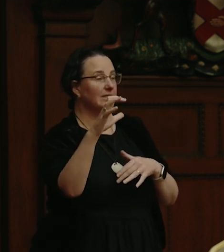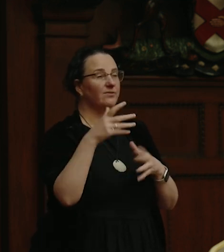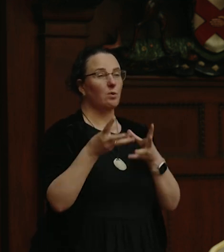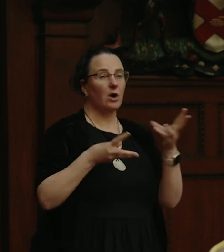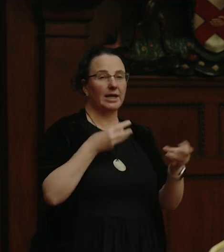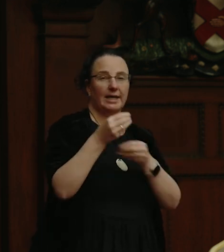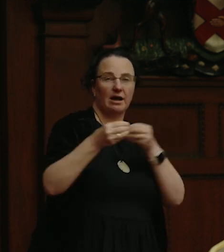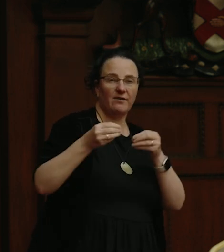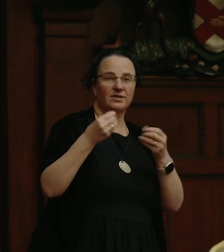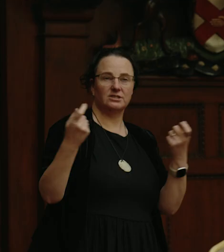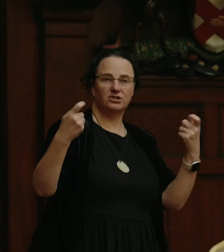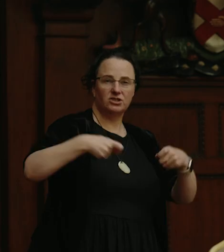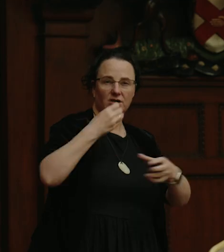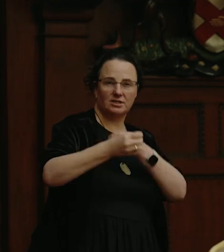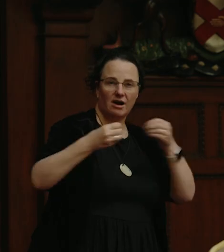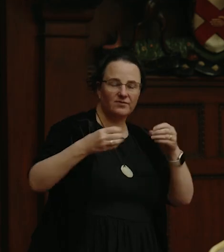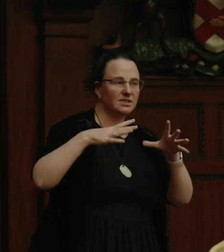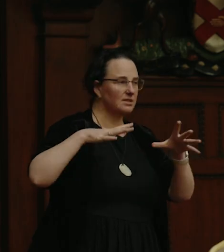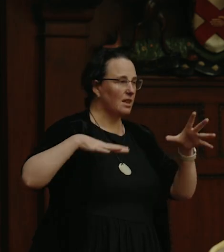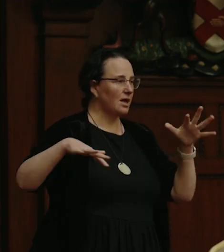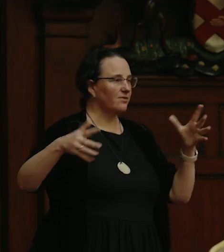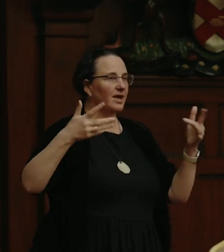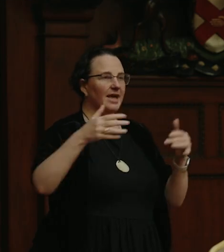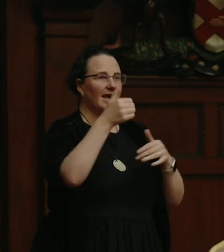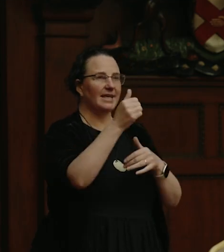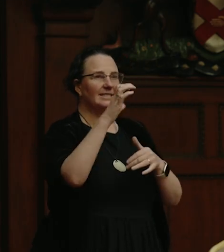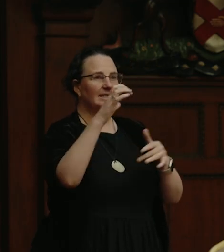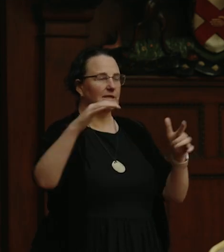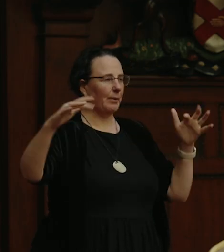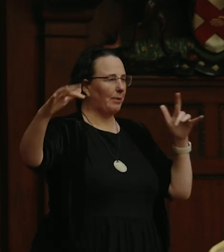offices where there's so much air conditioning.